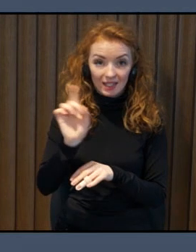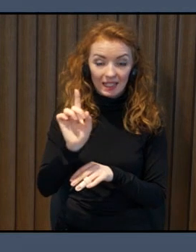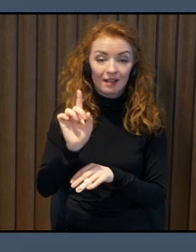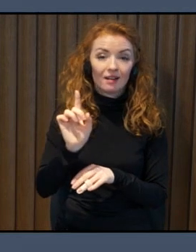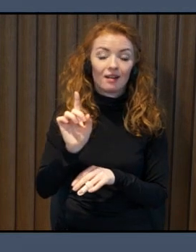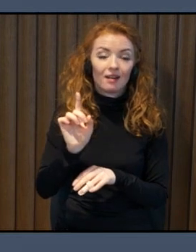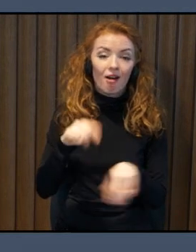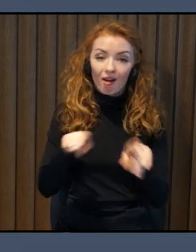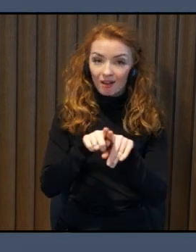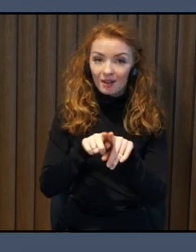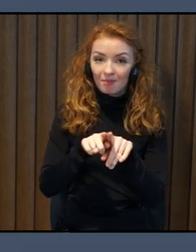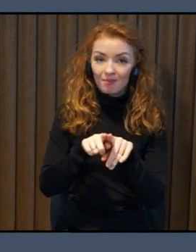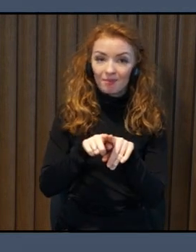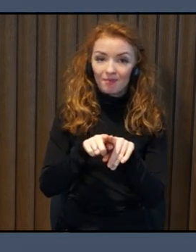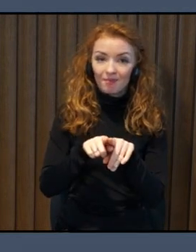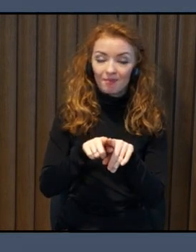like I said in the beginning,